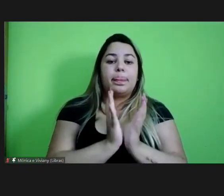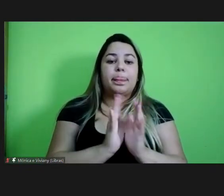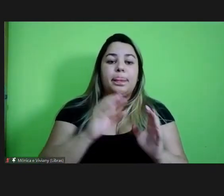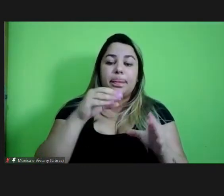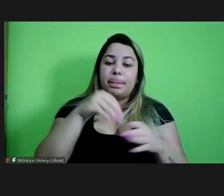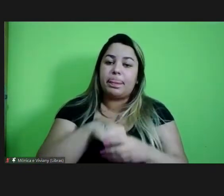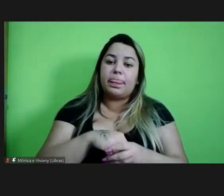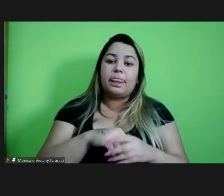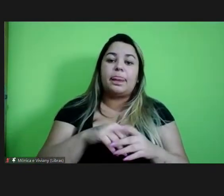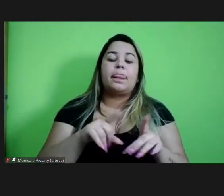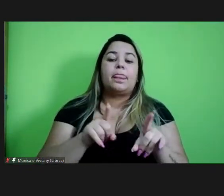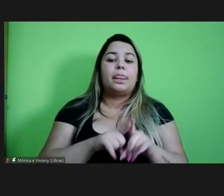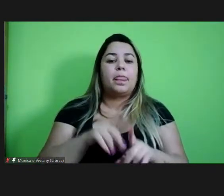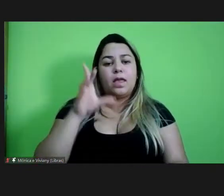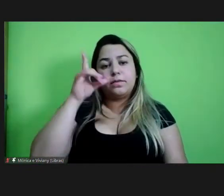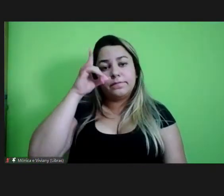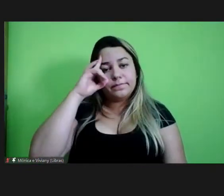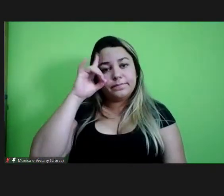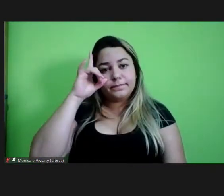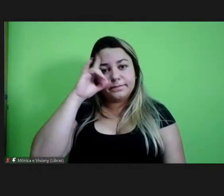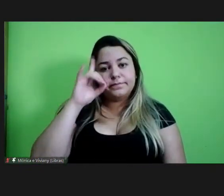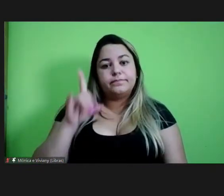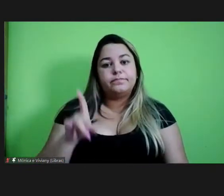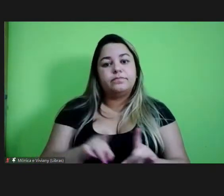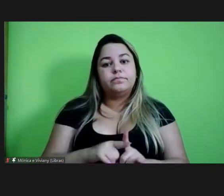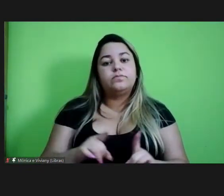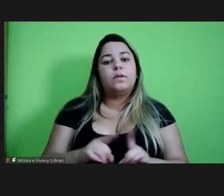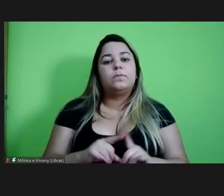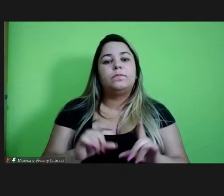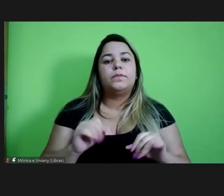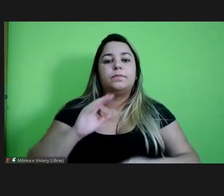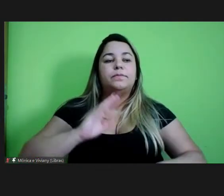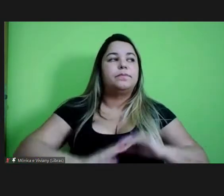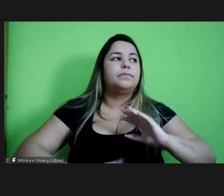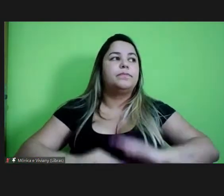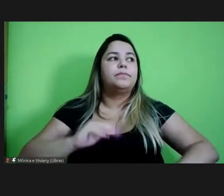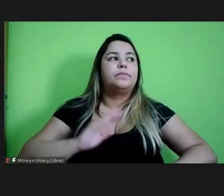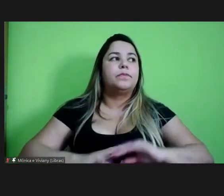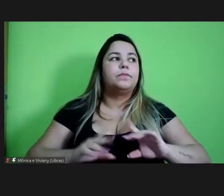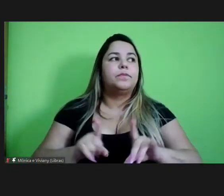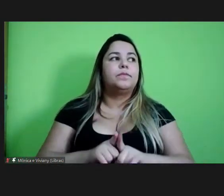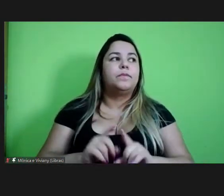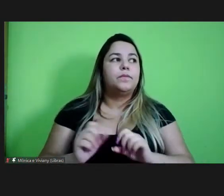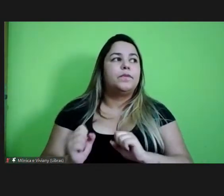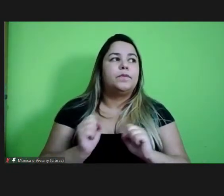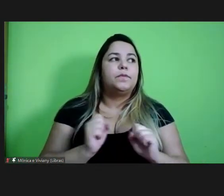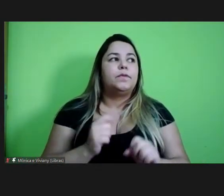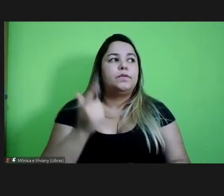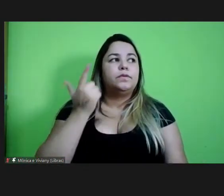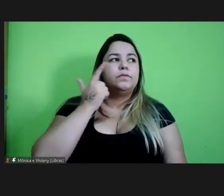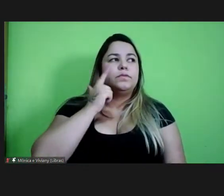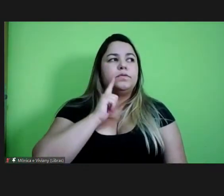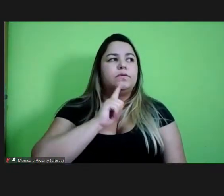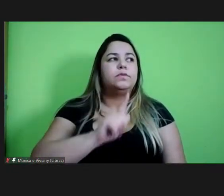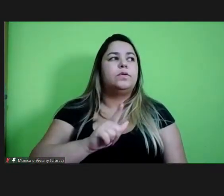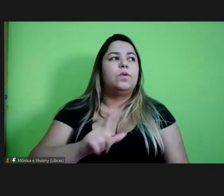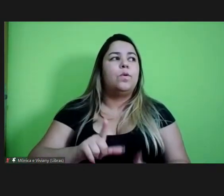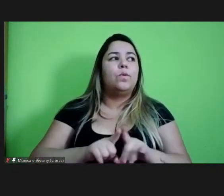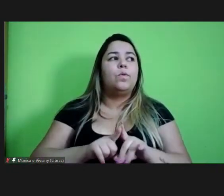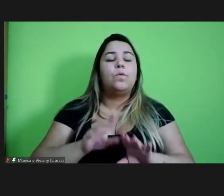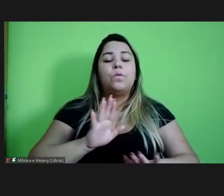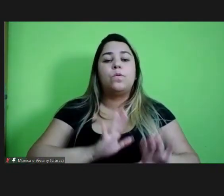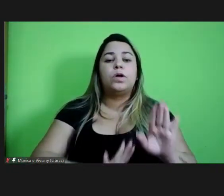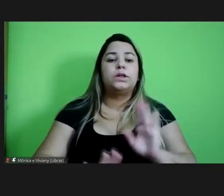the team, so that they can be part of the day-to-day basis of the professionals, and that we can reach also